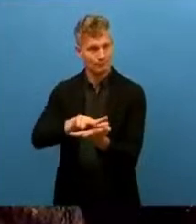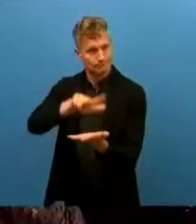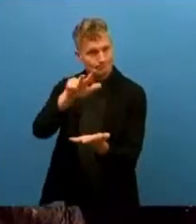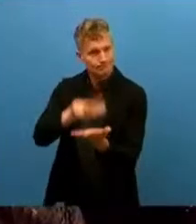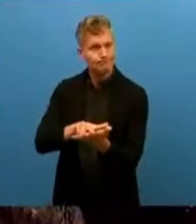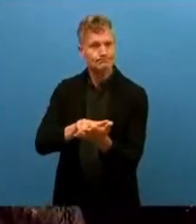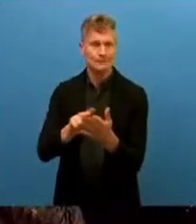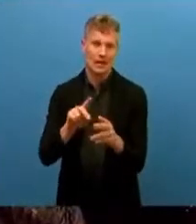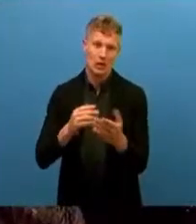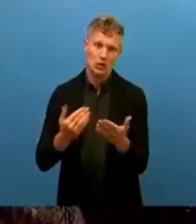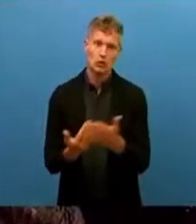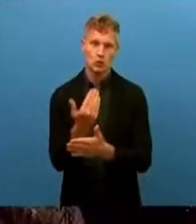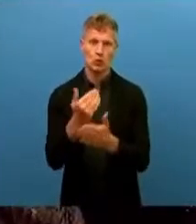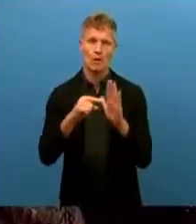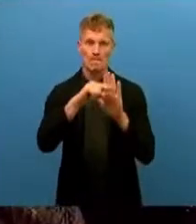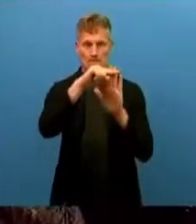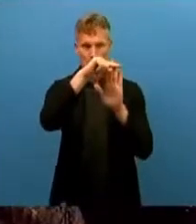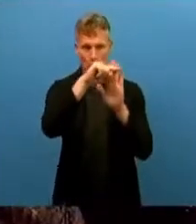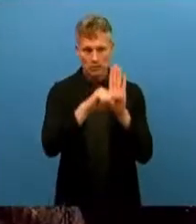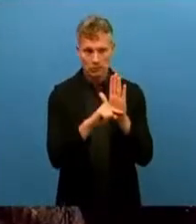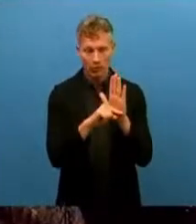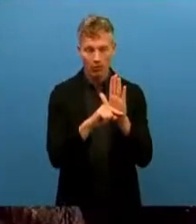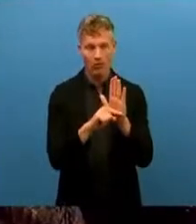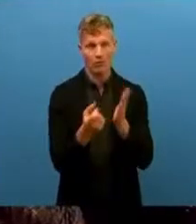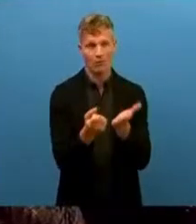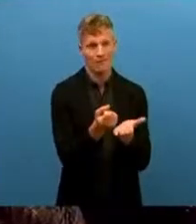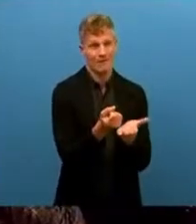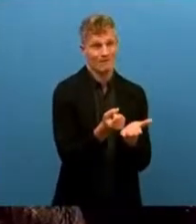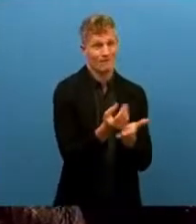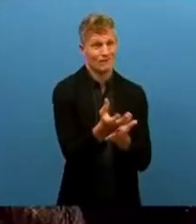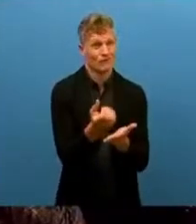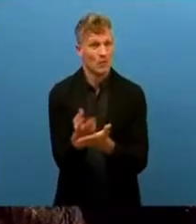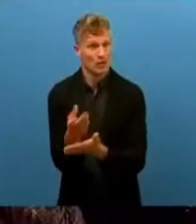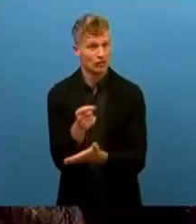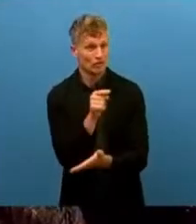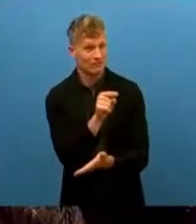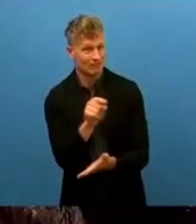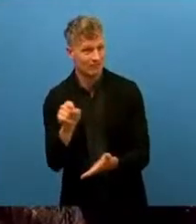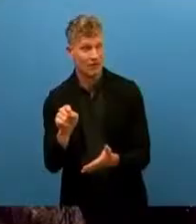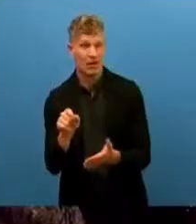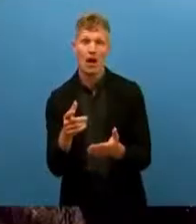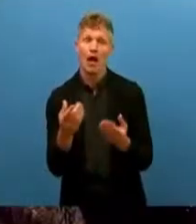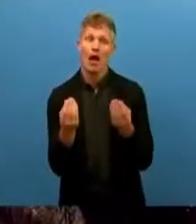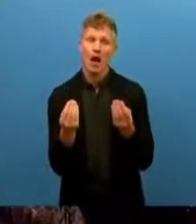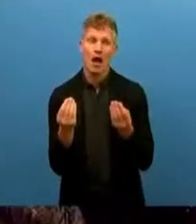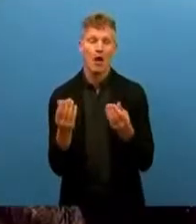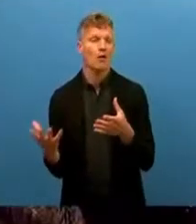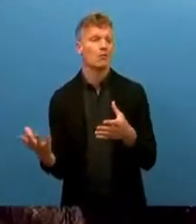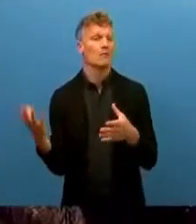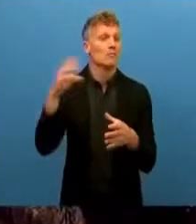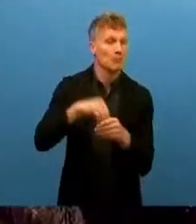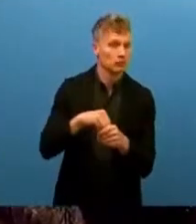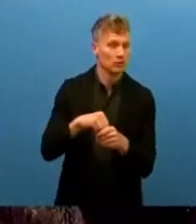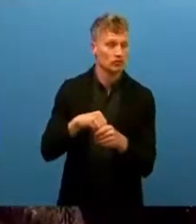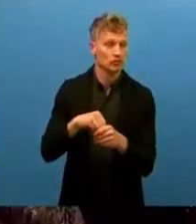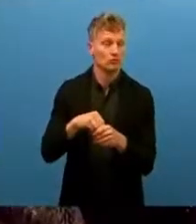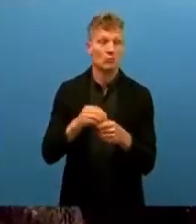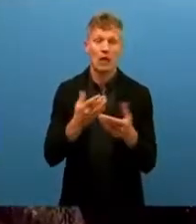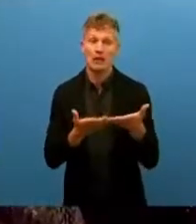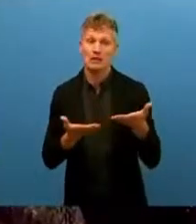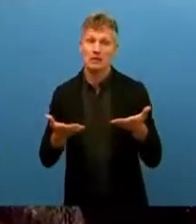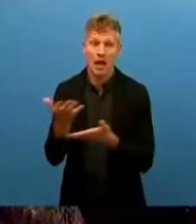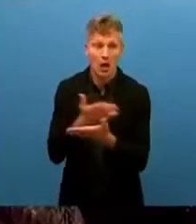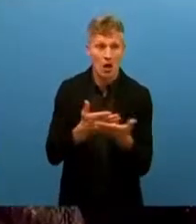and elements identified to inform participation in interactive dialogues as stipulated in the